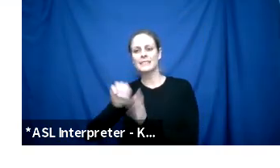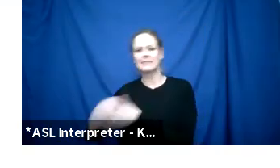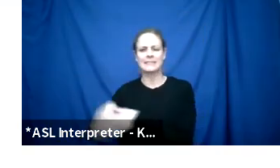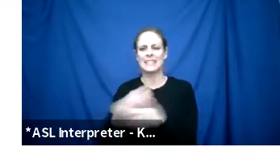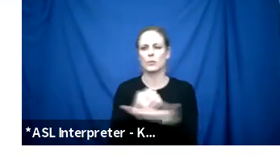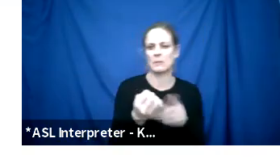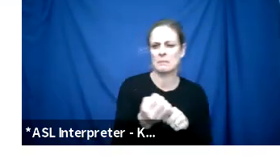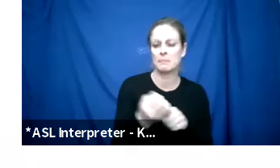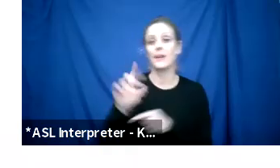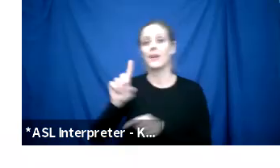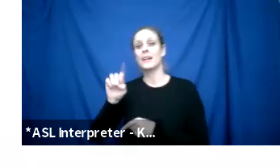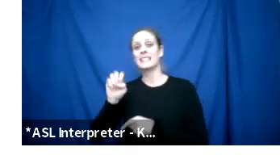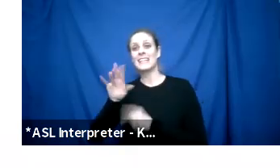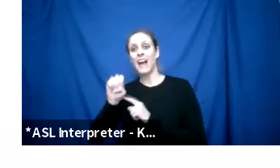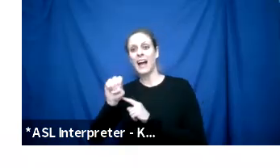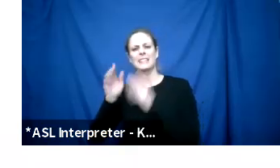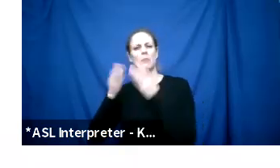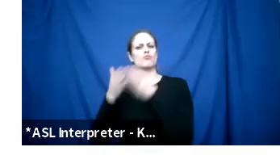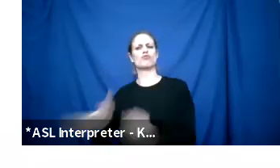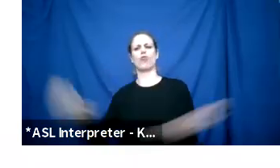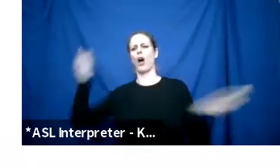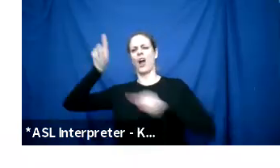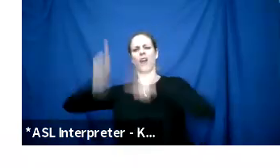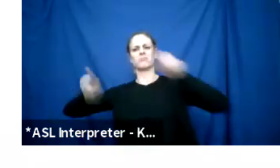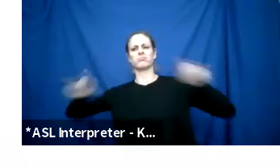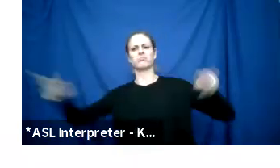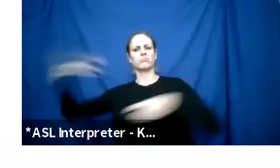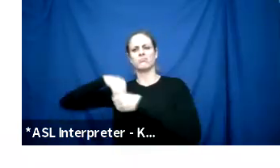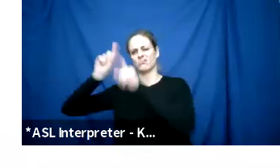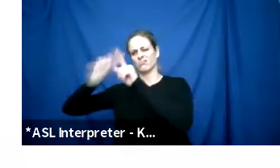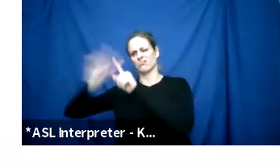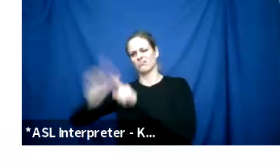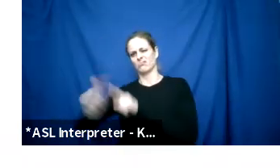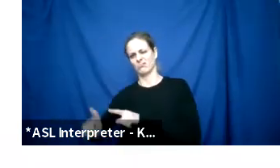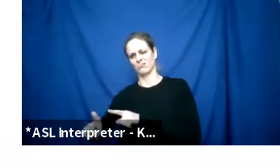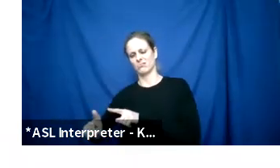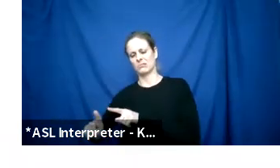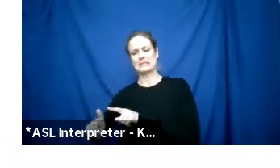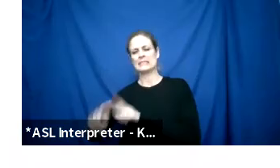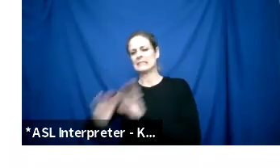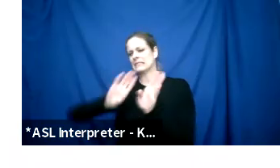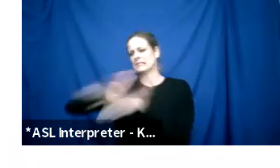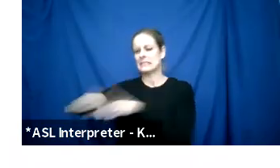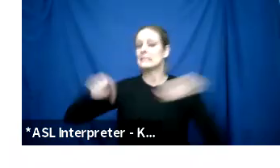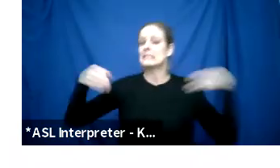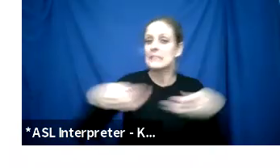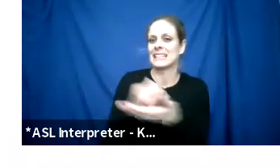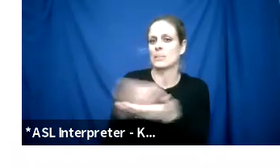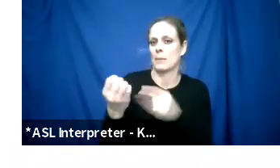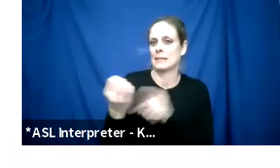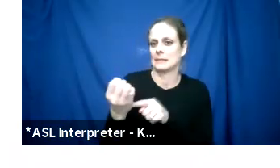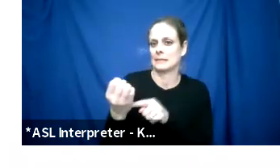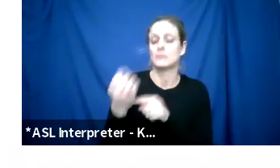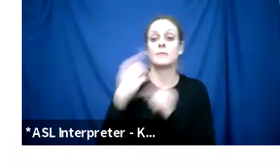medical device is really a very broad term. It can include many things, but we are addressing equipment, things